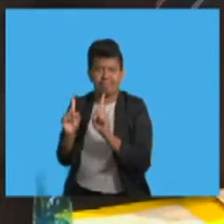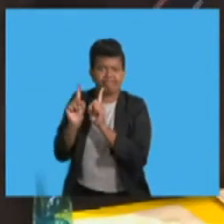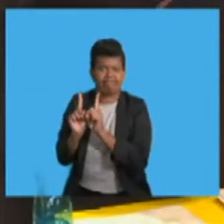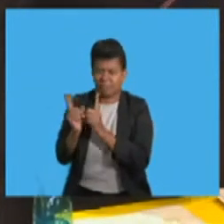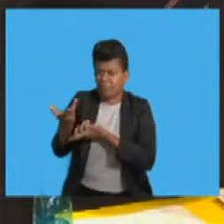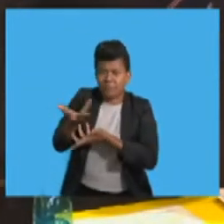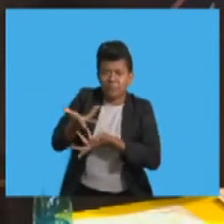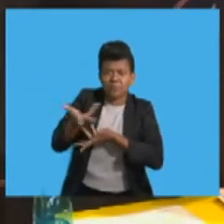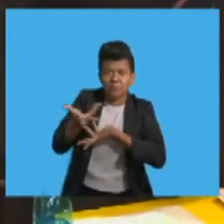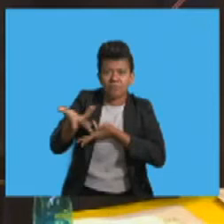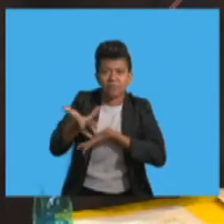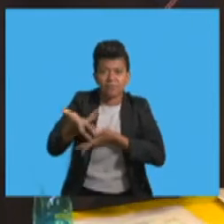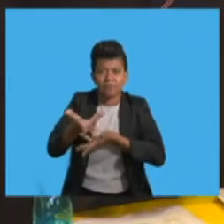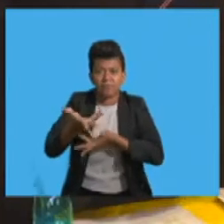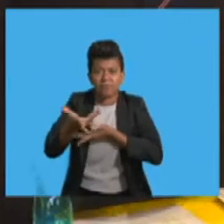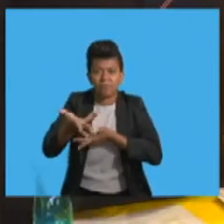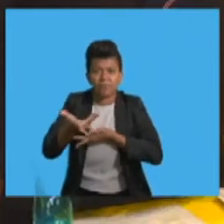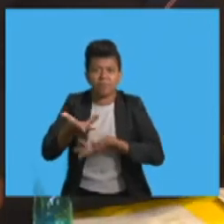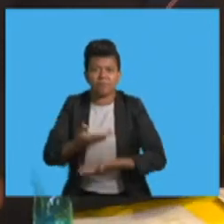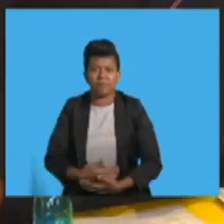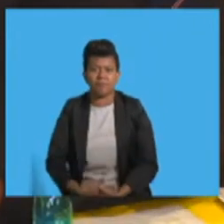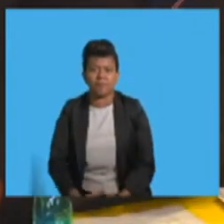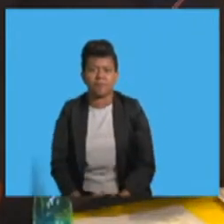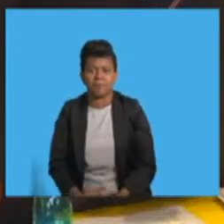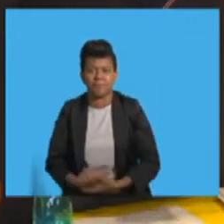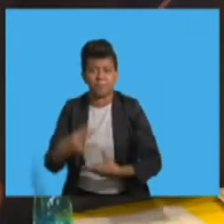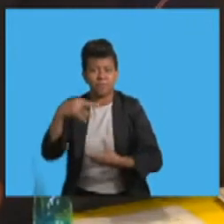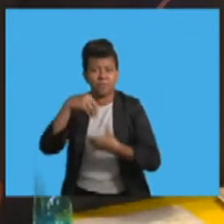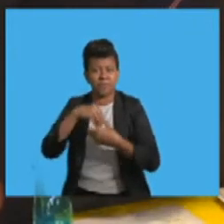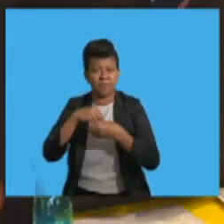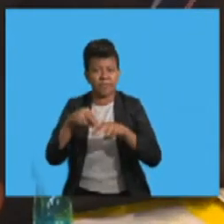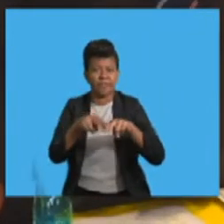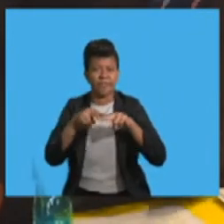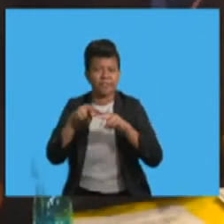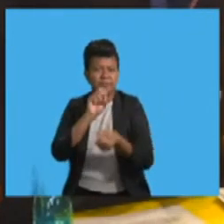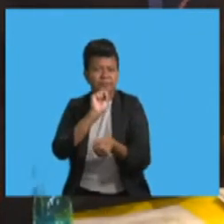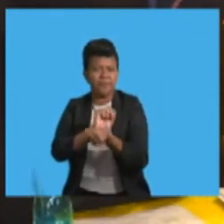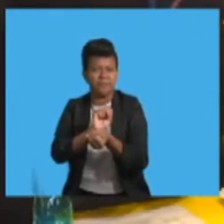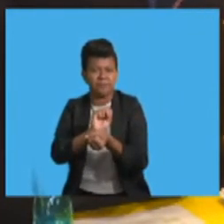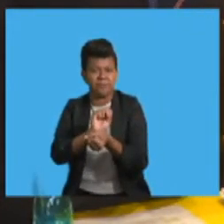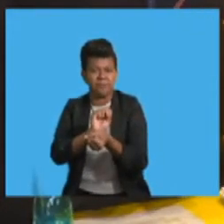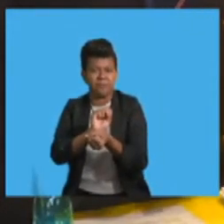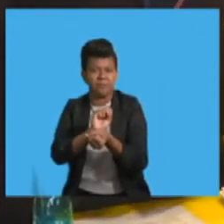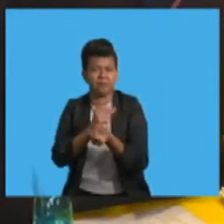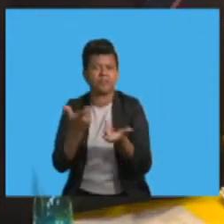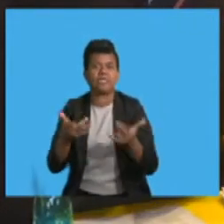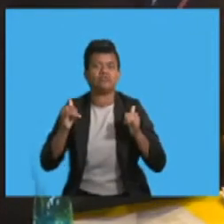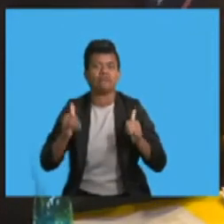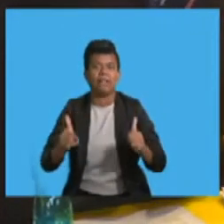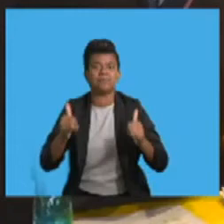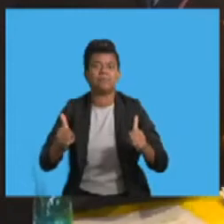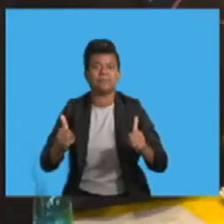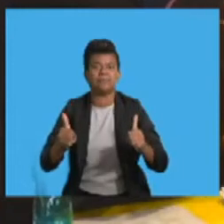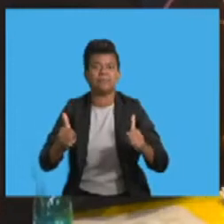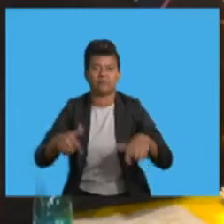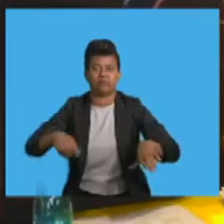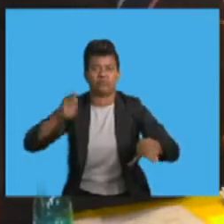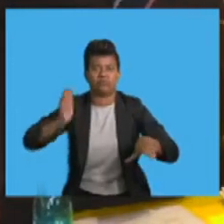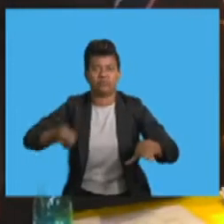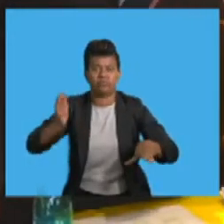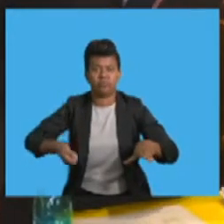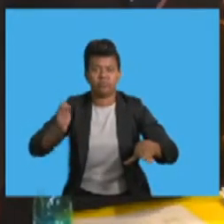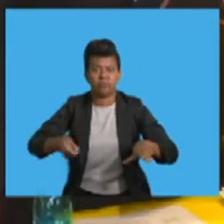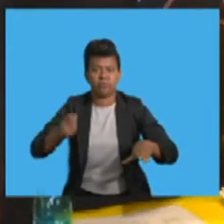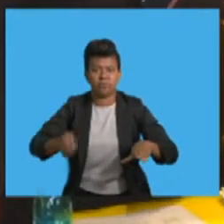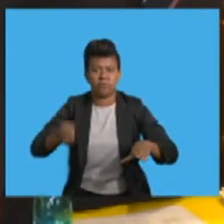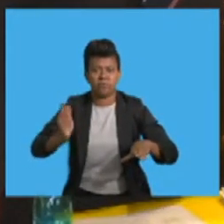all stakeholders, including the Fiji Police Force, the judiciary, civil society and non-government